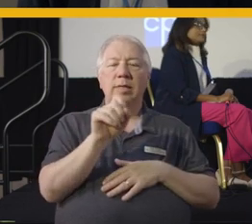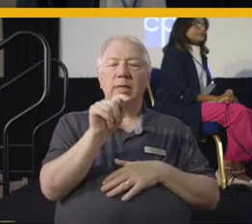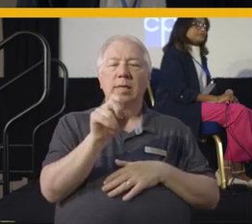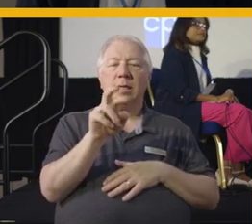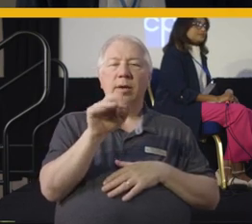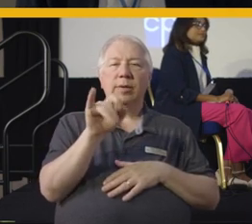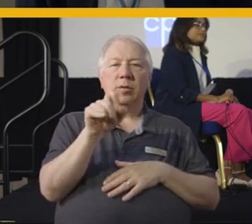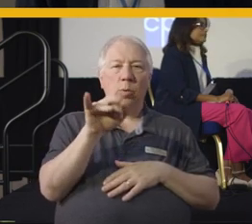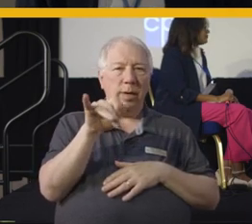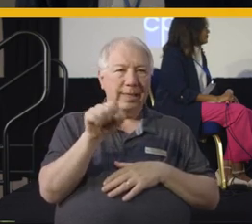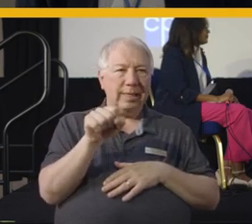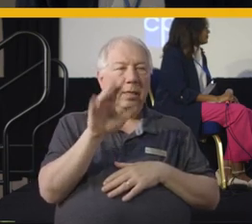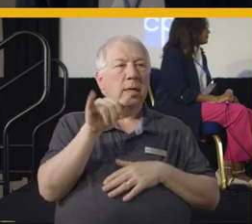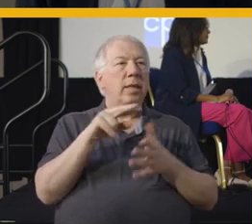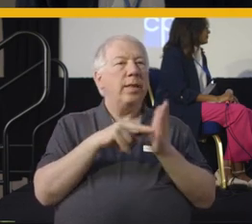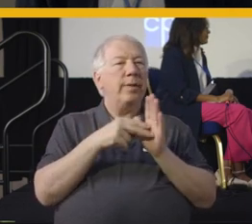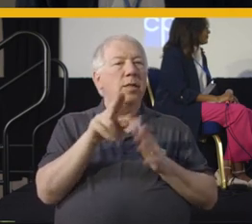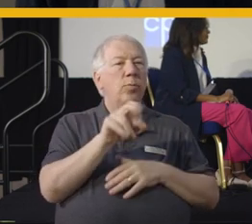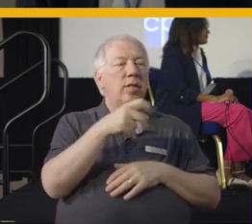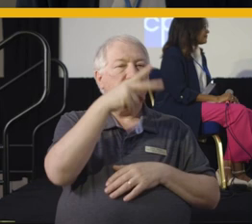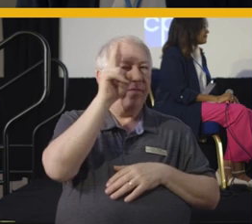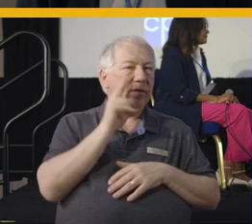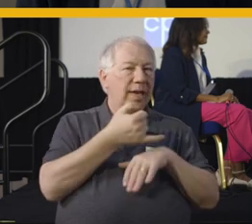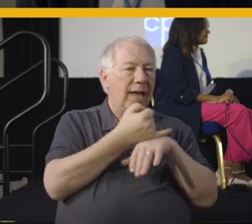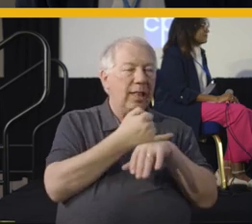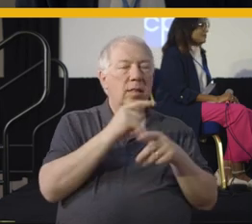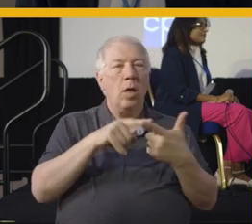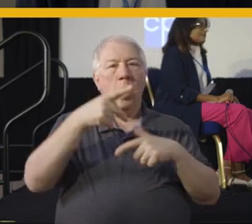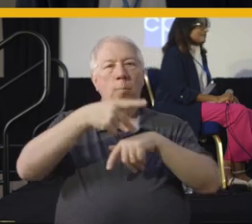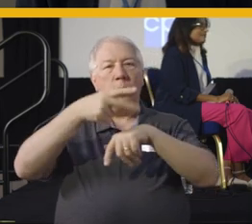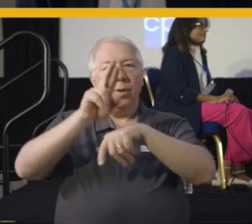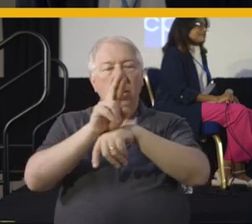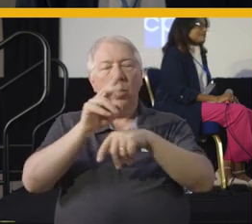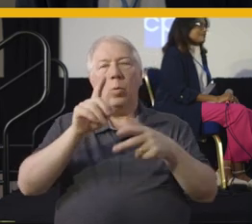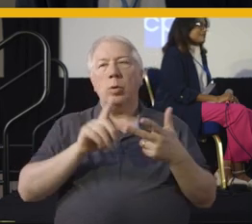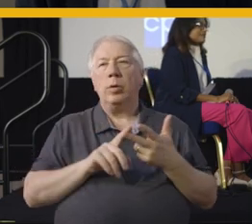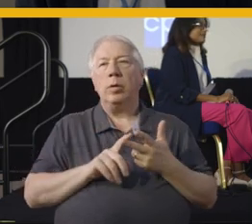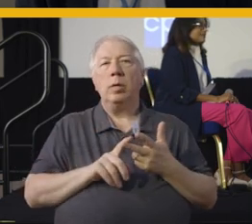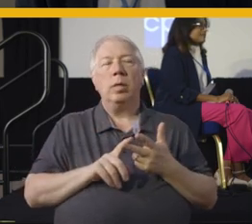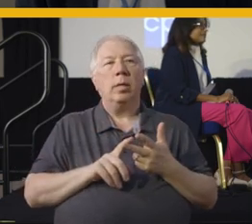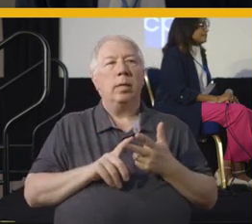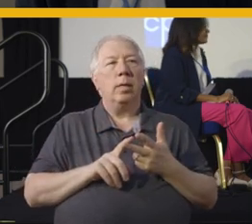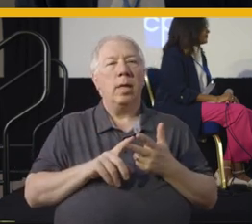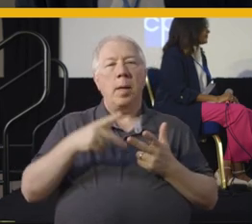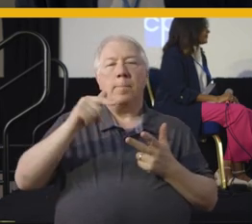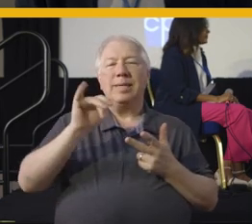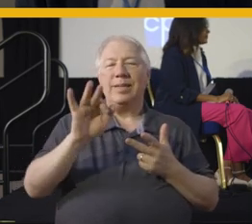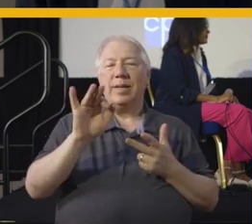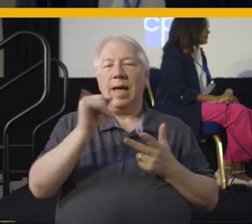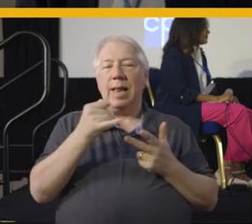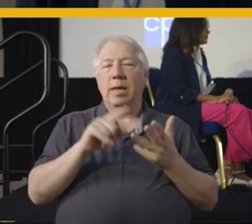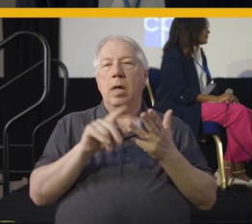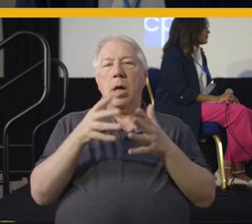territories. And that means the US Virgin Islands, Puerto Rico, the Pacific Islands,